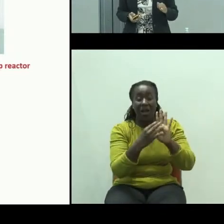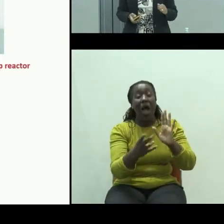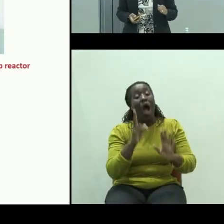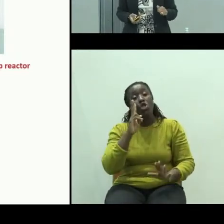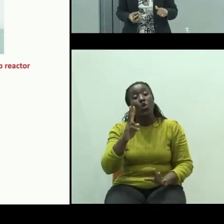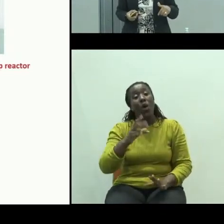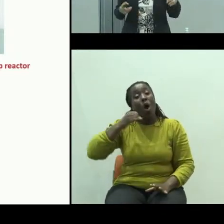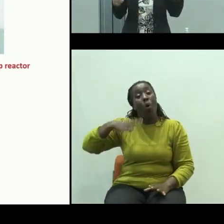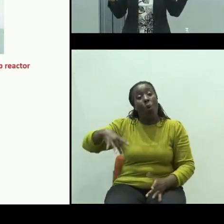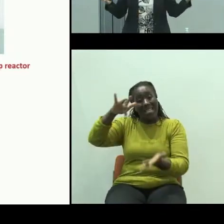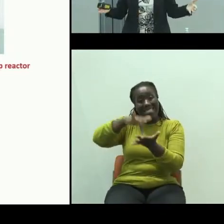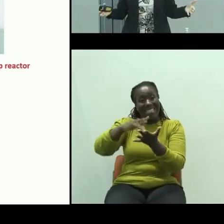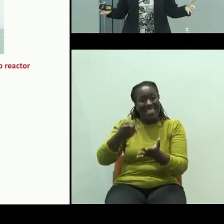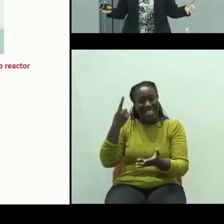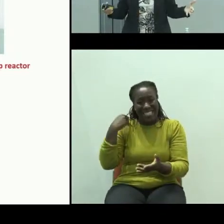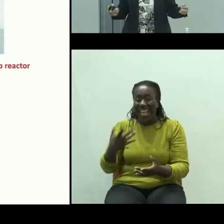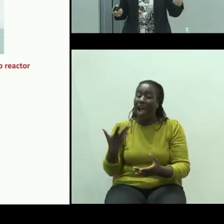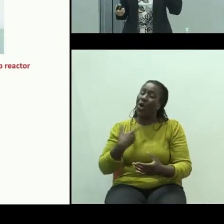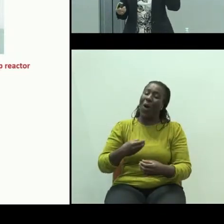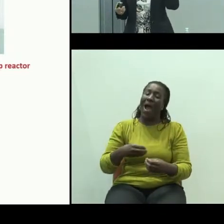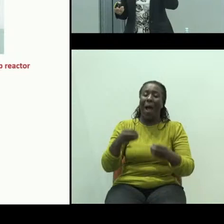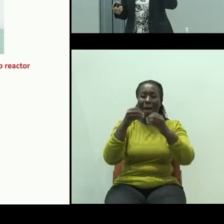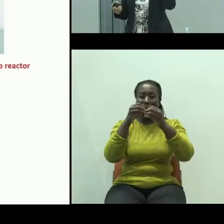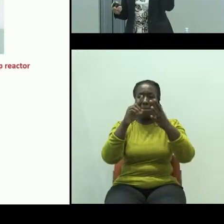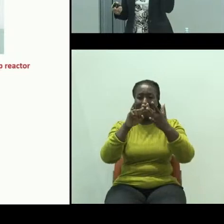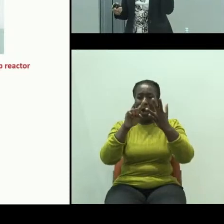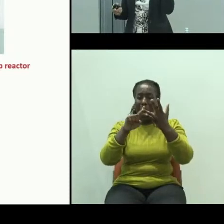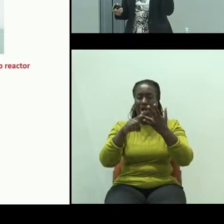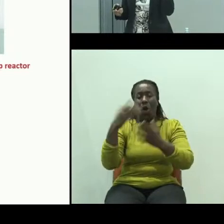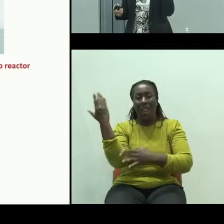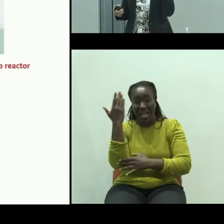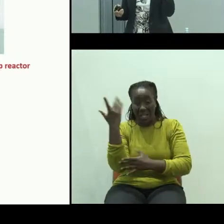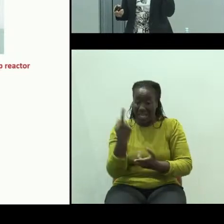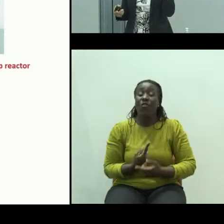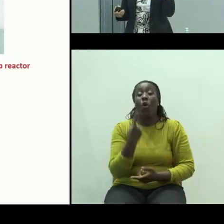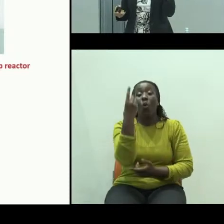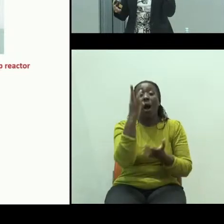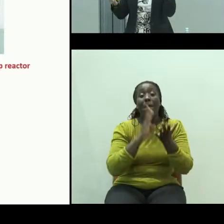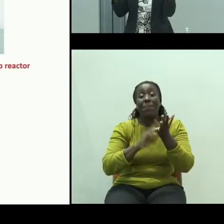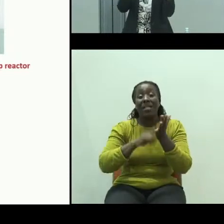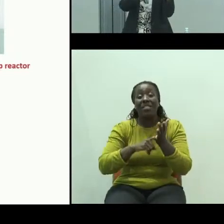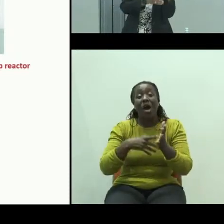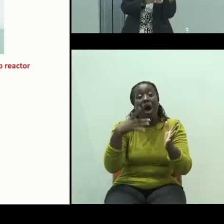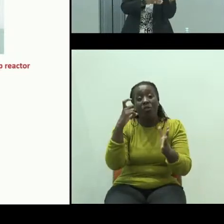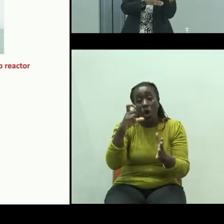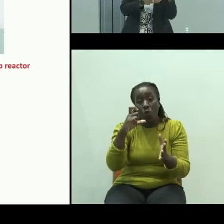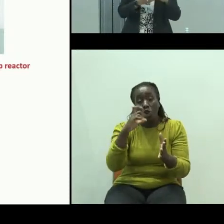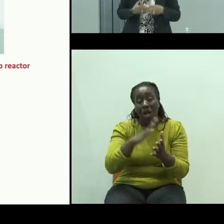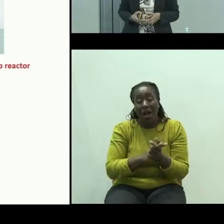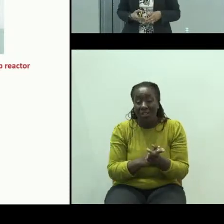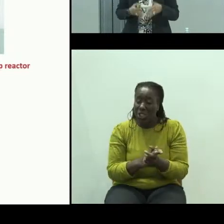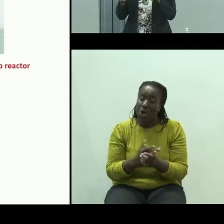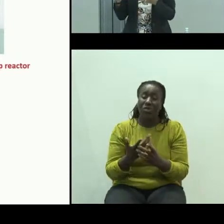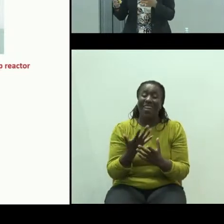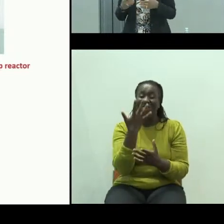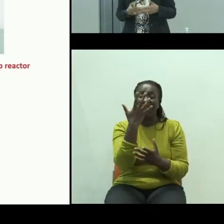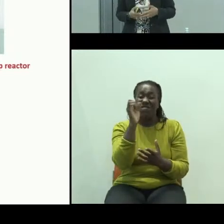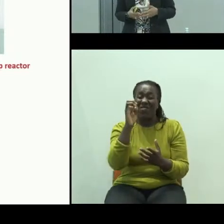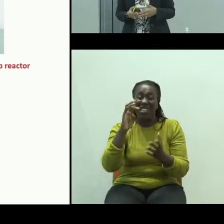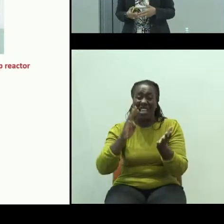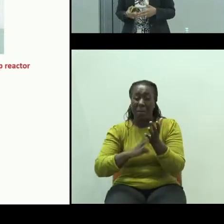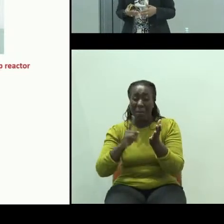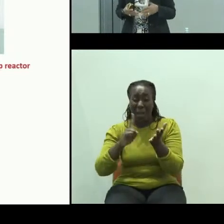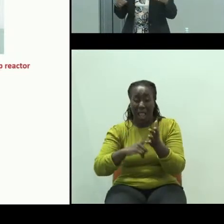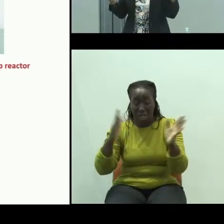City yesterday called a biolector, where you're using 1 milliliter culture now, so 50-fold smaller than the scale in